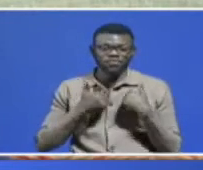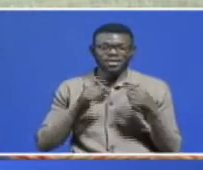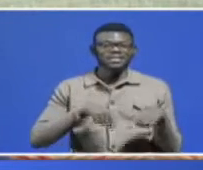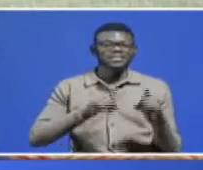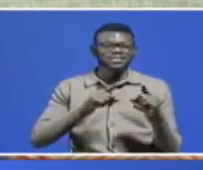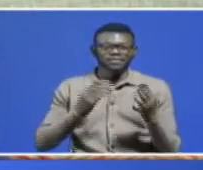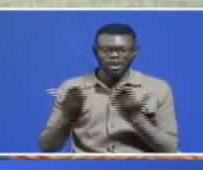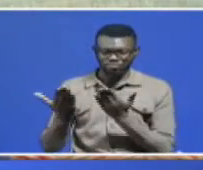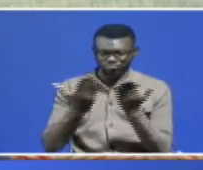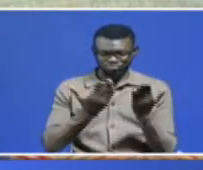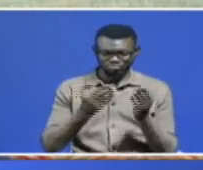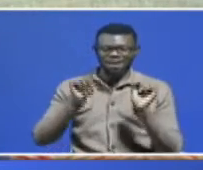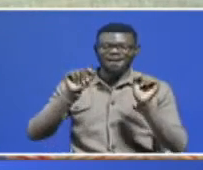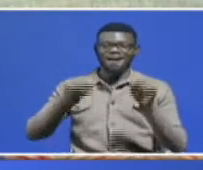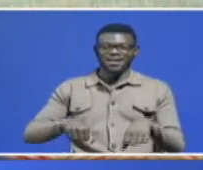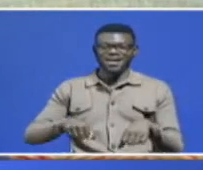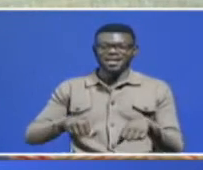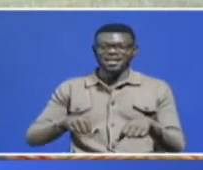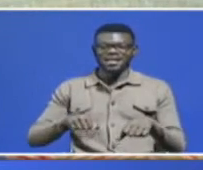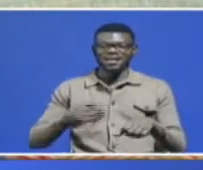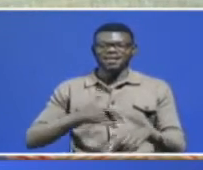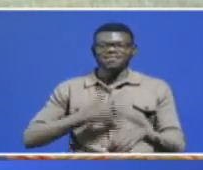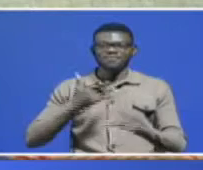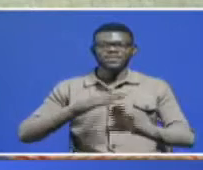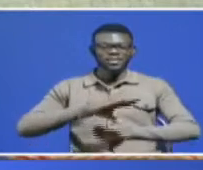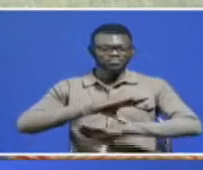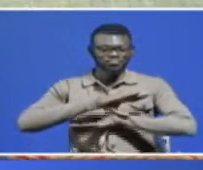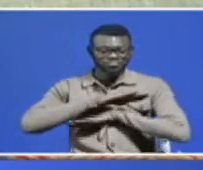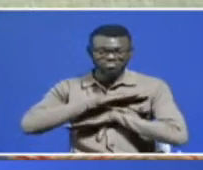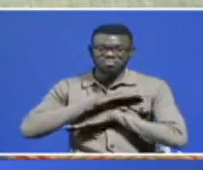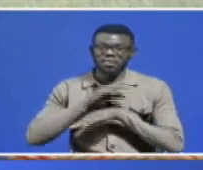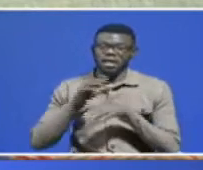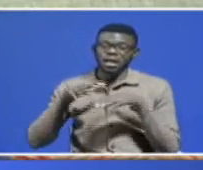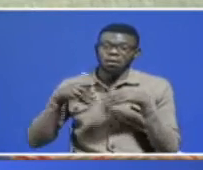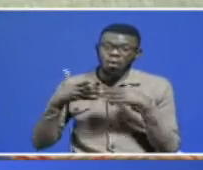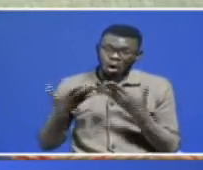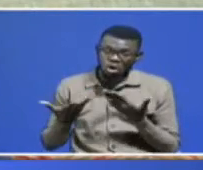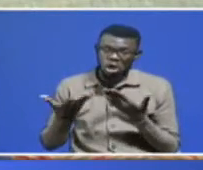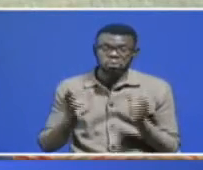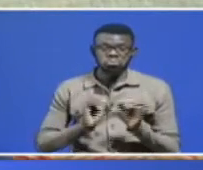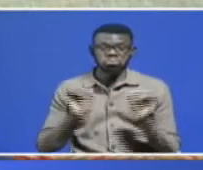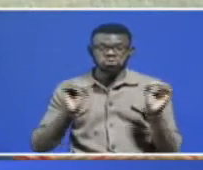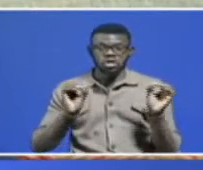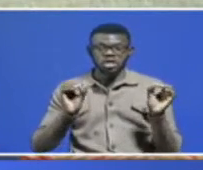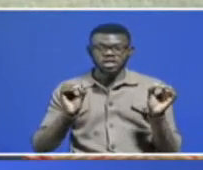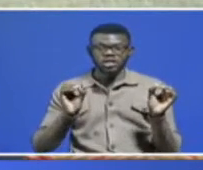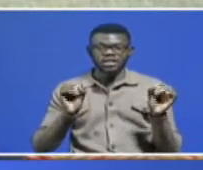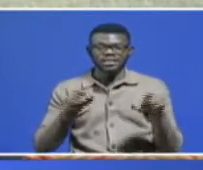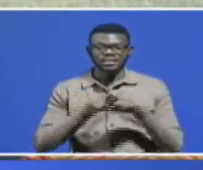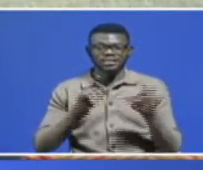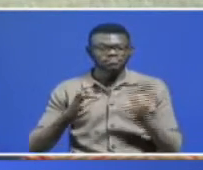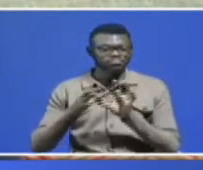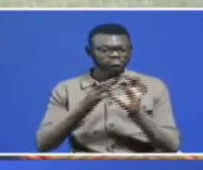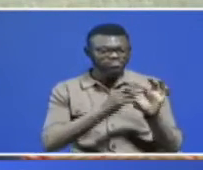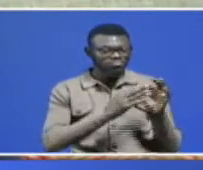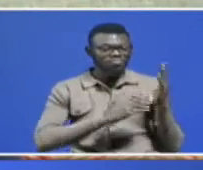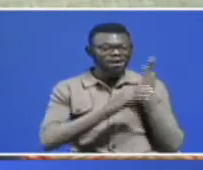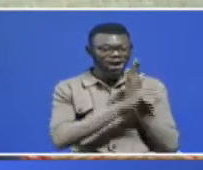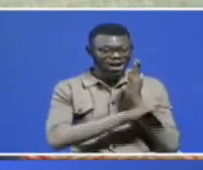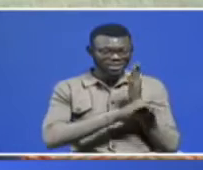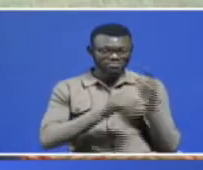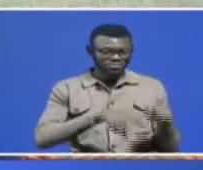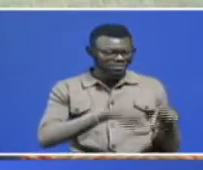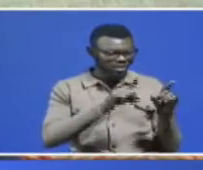and she will satisfy herself whether that is sufficient or not. There is the issue of uniting the country that Alice has also talked